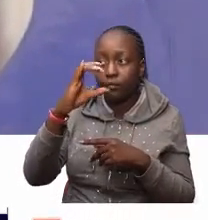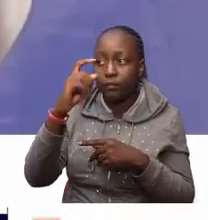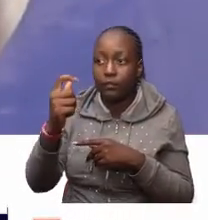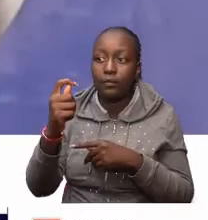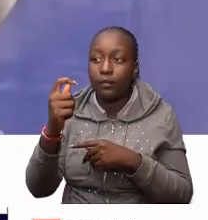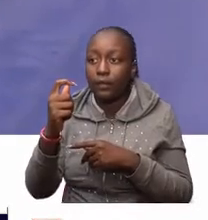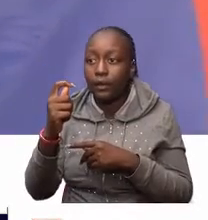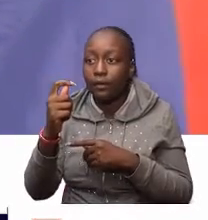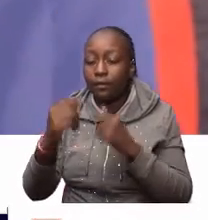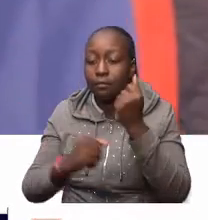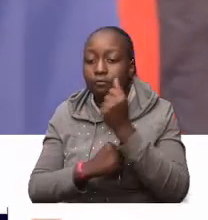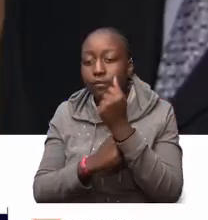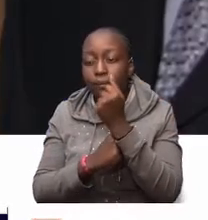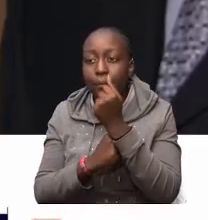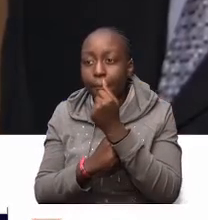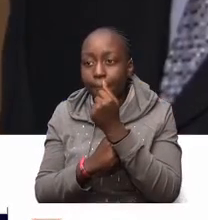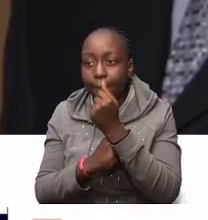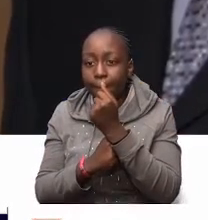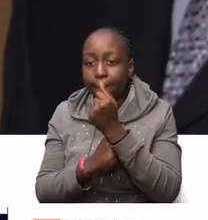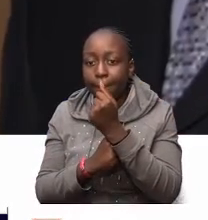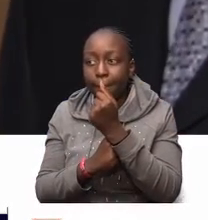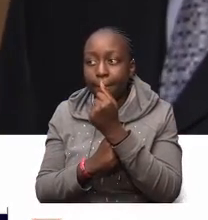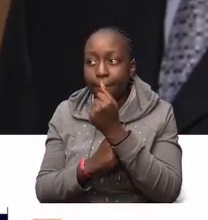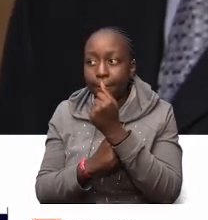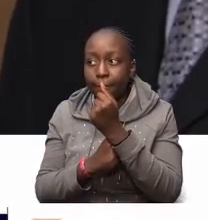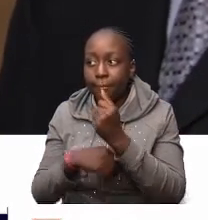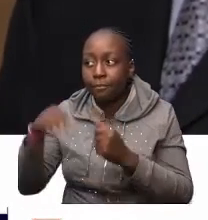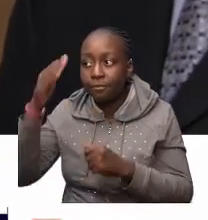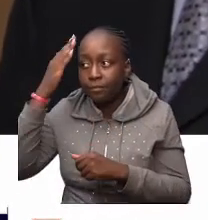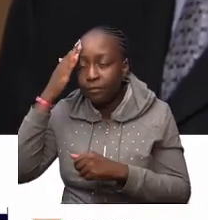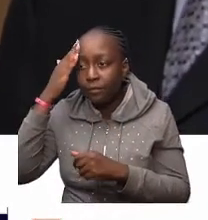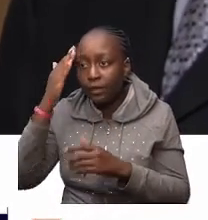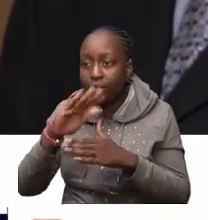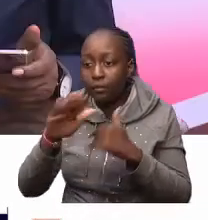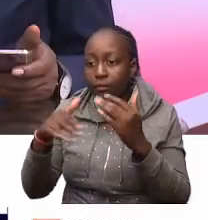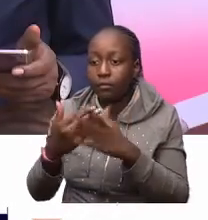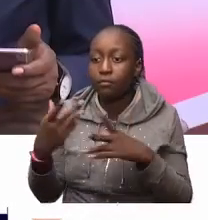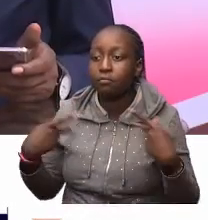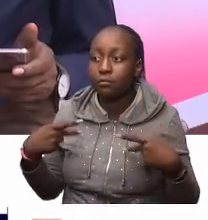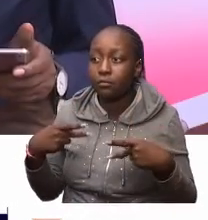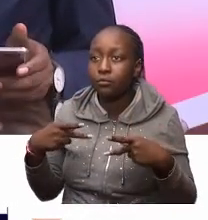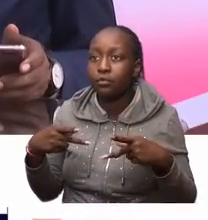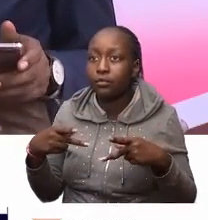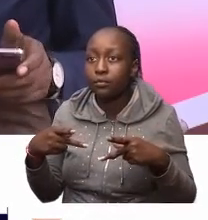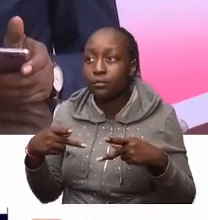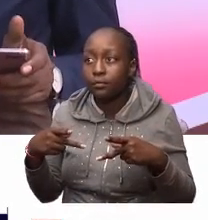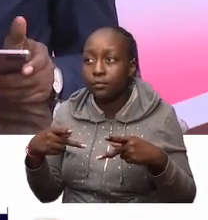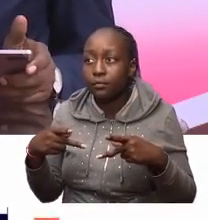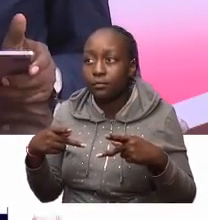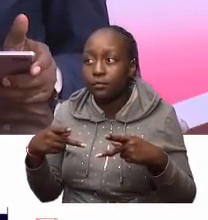an enabler. And it is known by everybody all over the world. Nam taarifa.